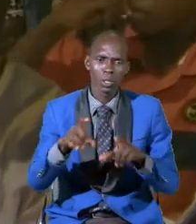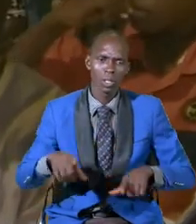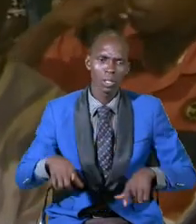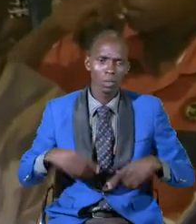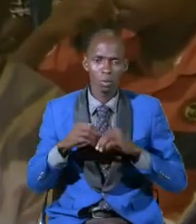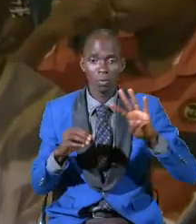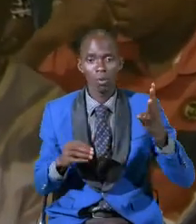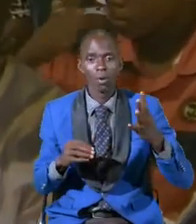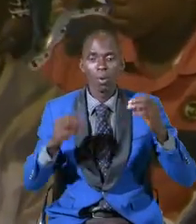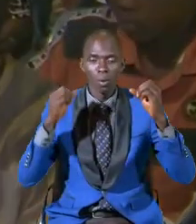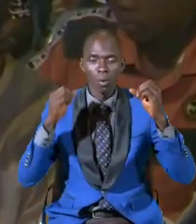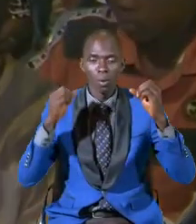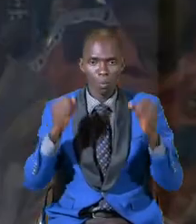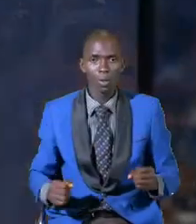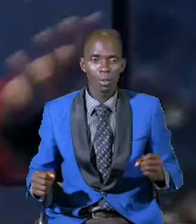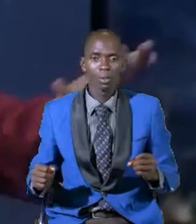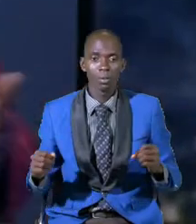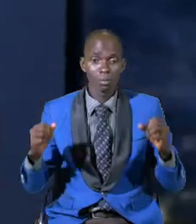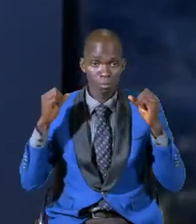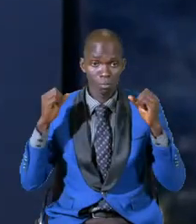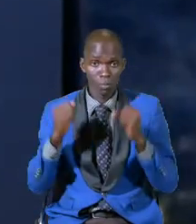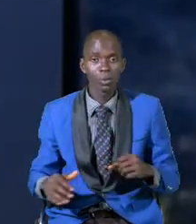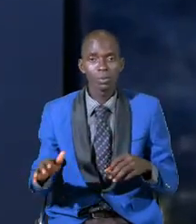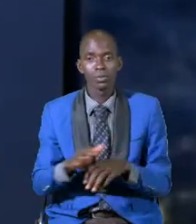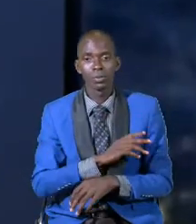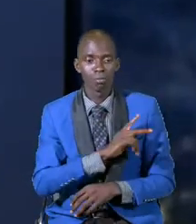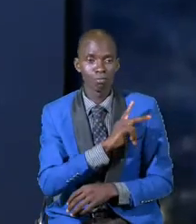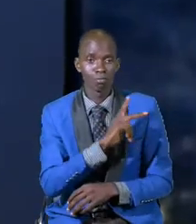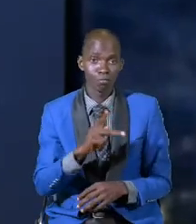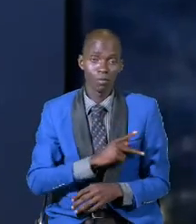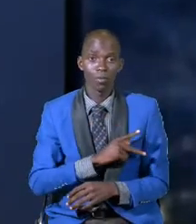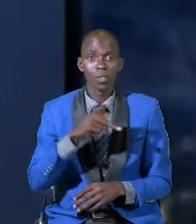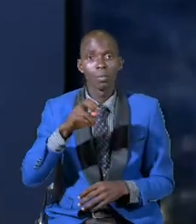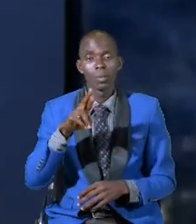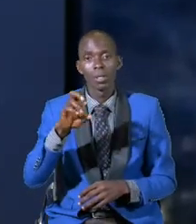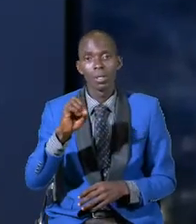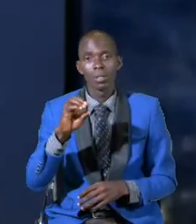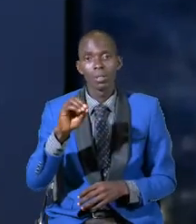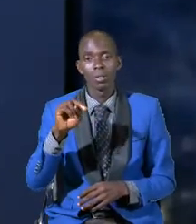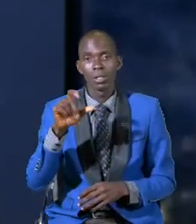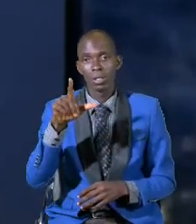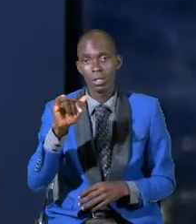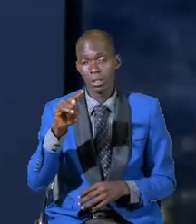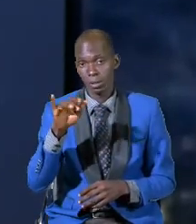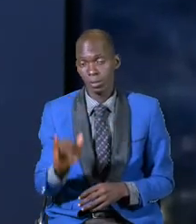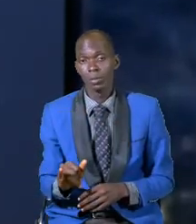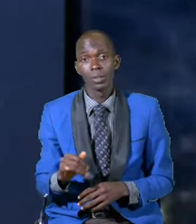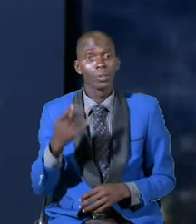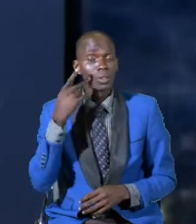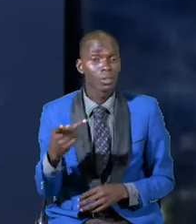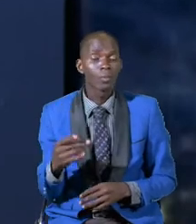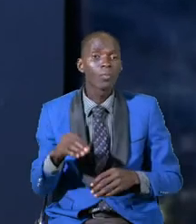school, bullies in college, and bullies, around us. In the street, we have bullies. The